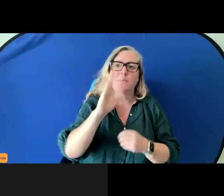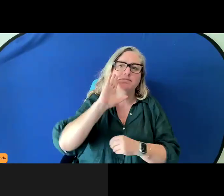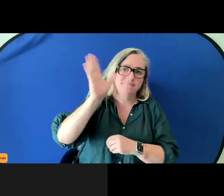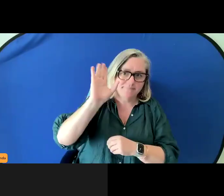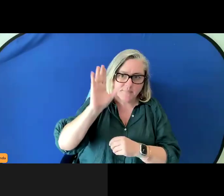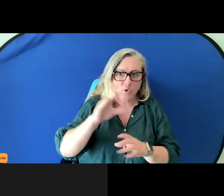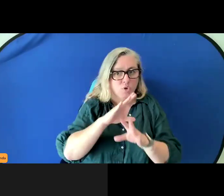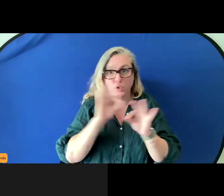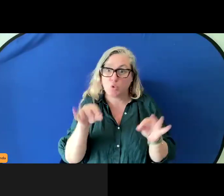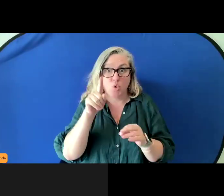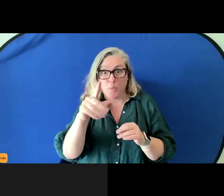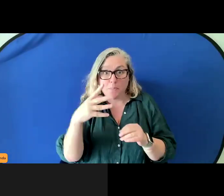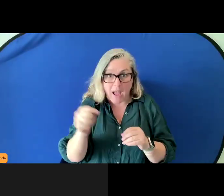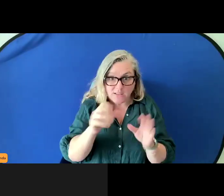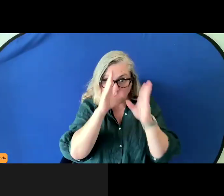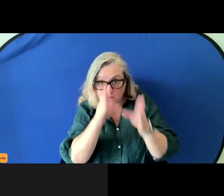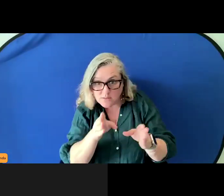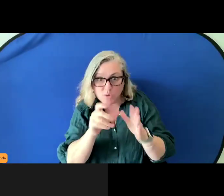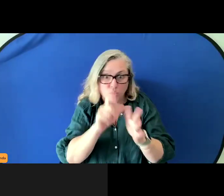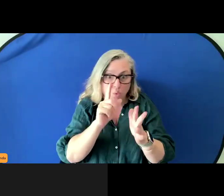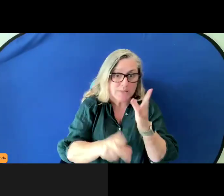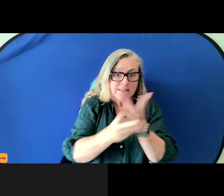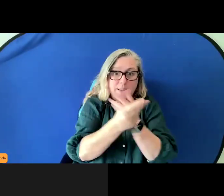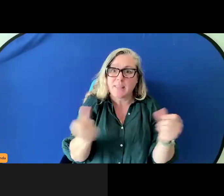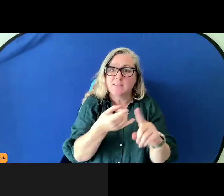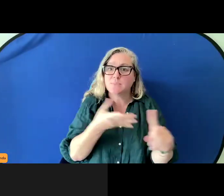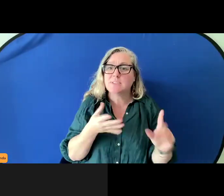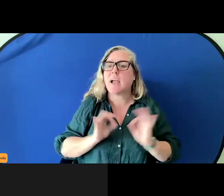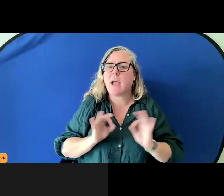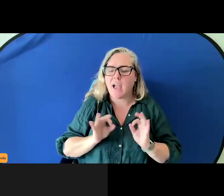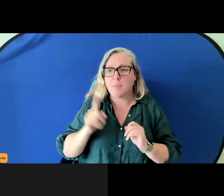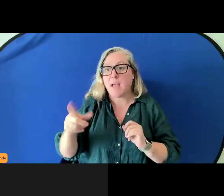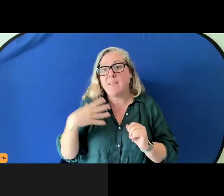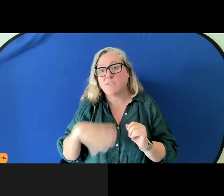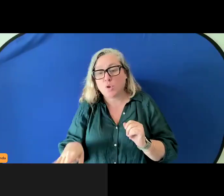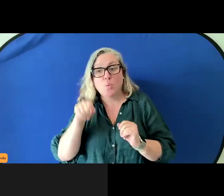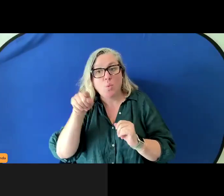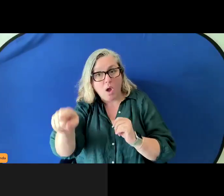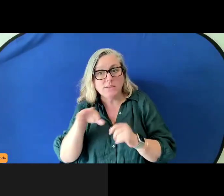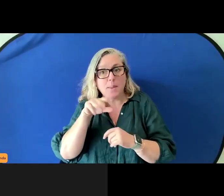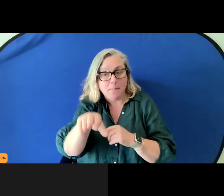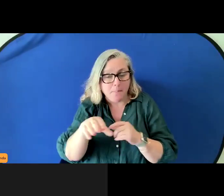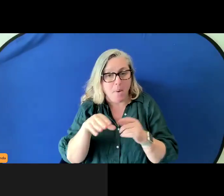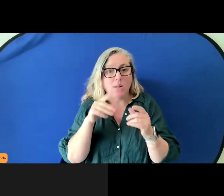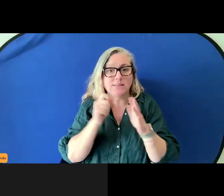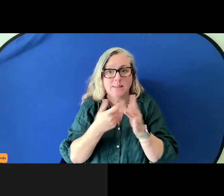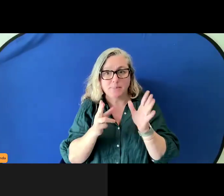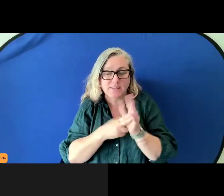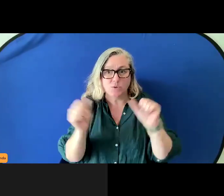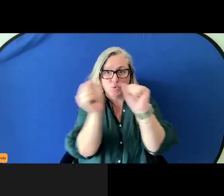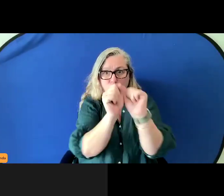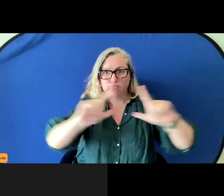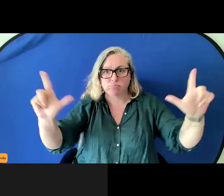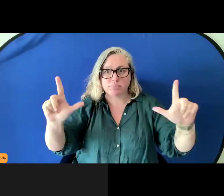you don't need to do anything to view them. But if you prefer to have multi-pin access to be able to pin an interpreter to make them bigger on your